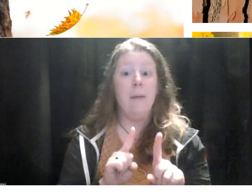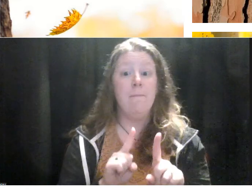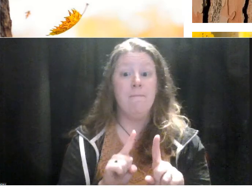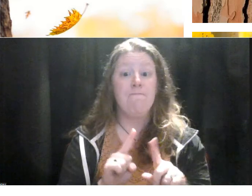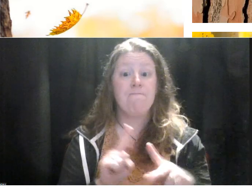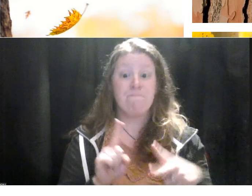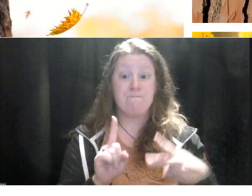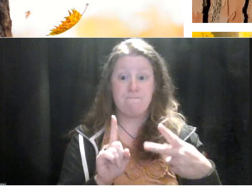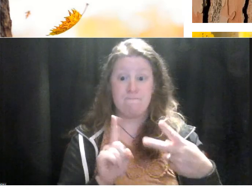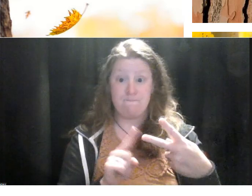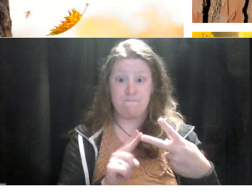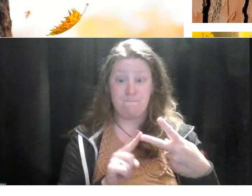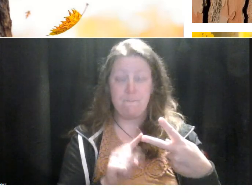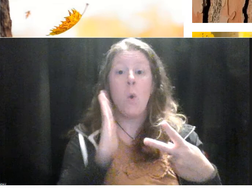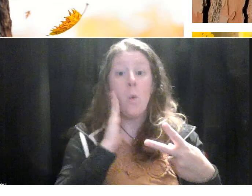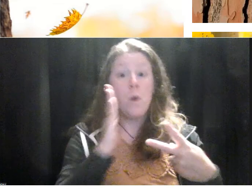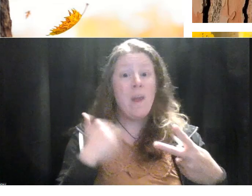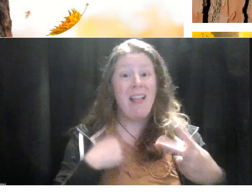But